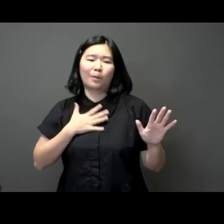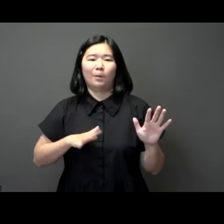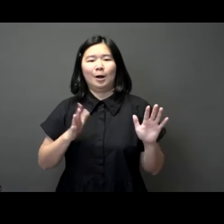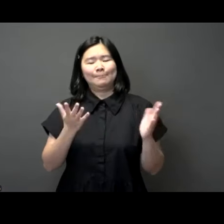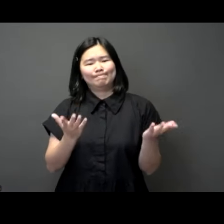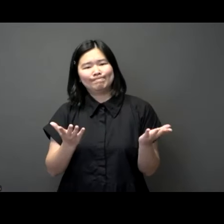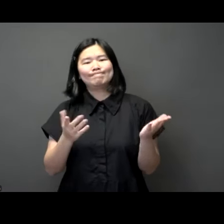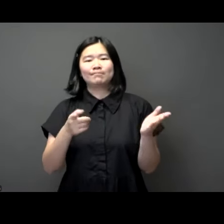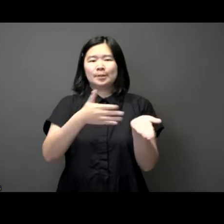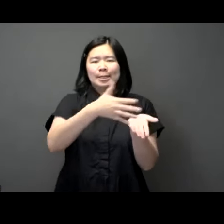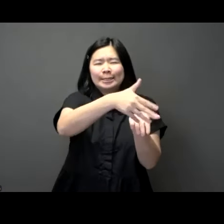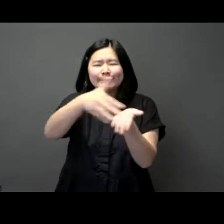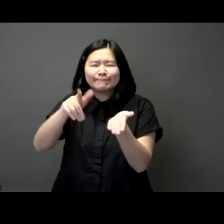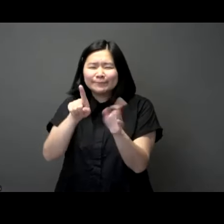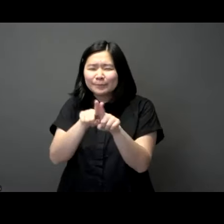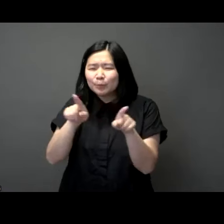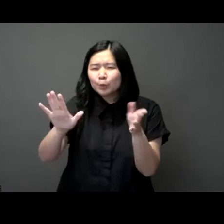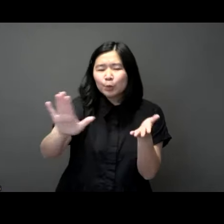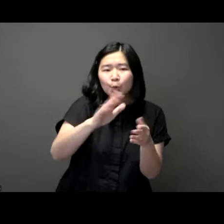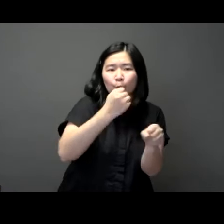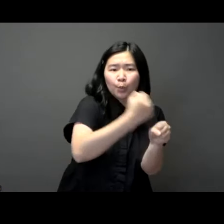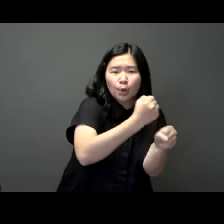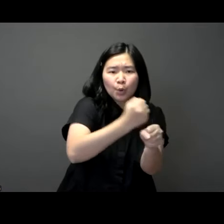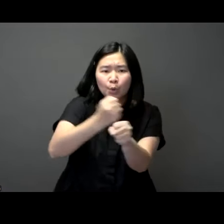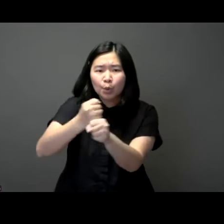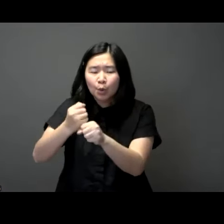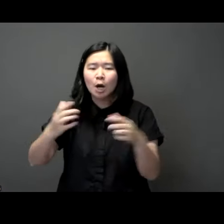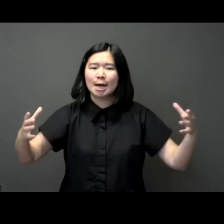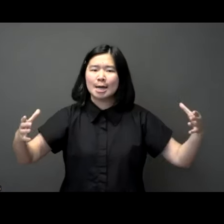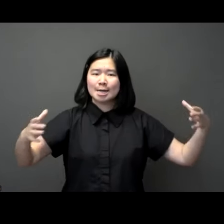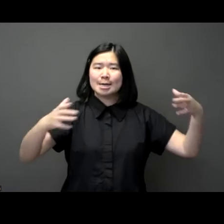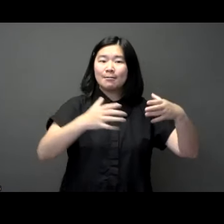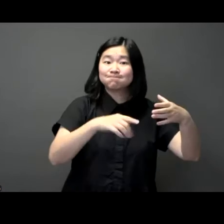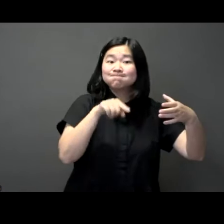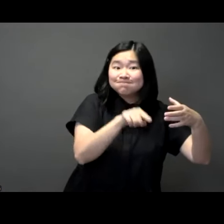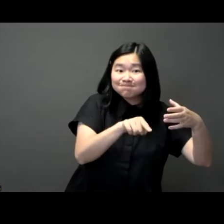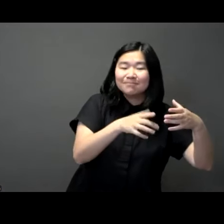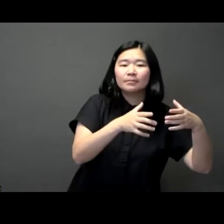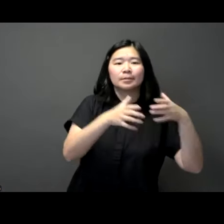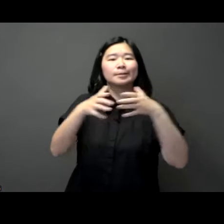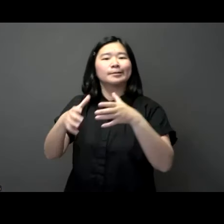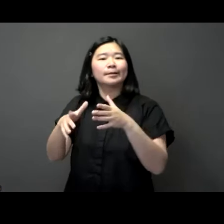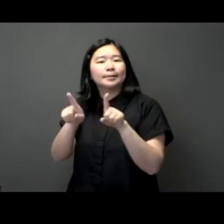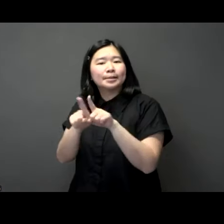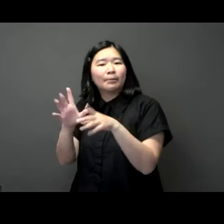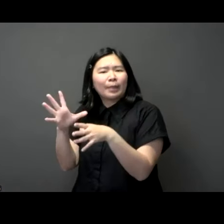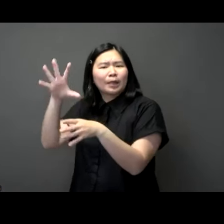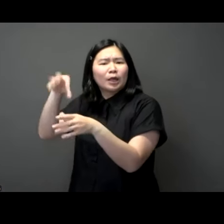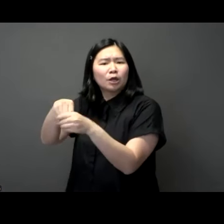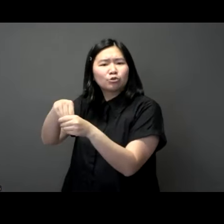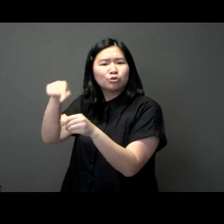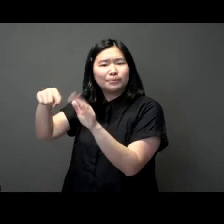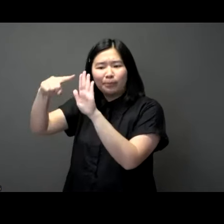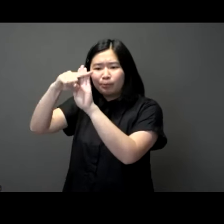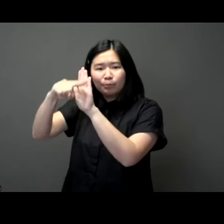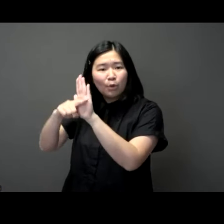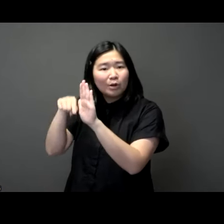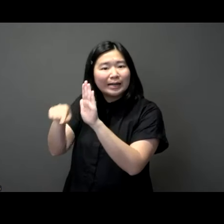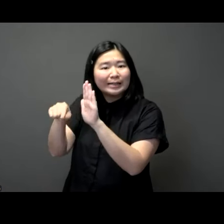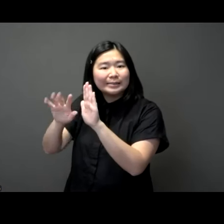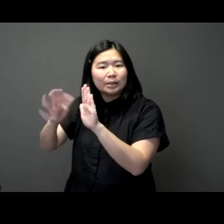participatory policies. Such policies are crucial for gaining the trust and the active participation of communities. And we